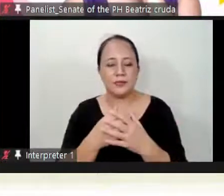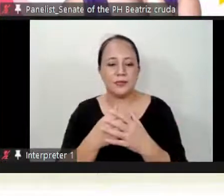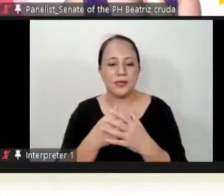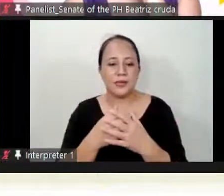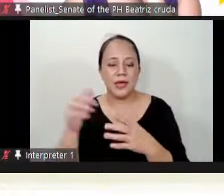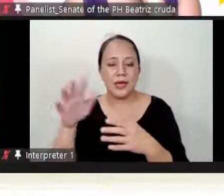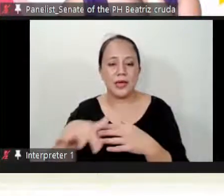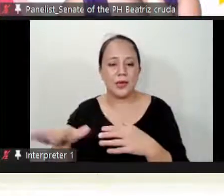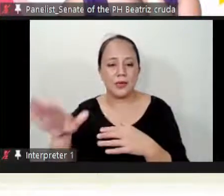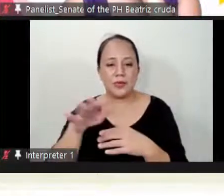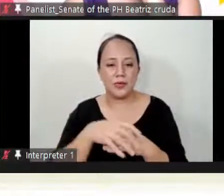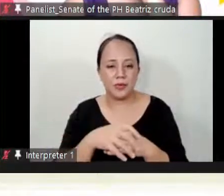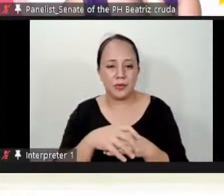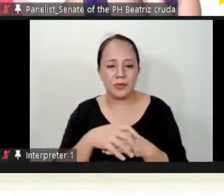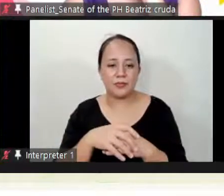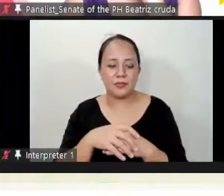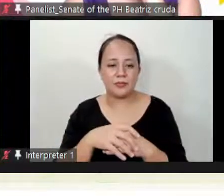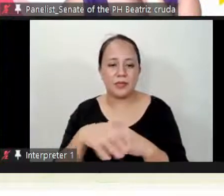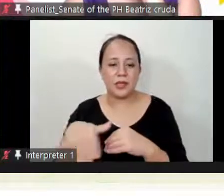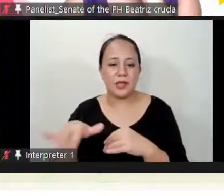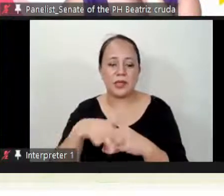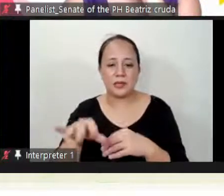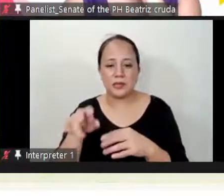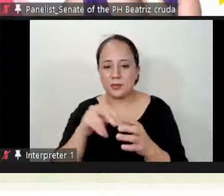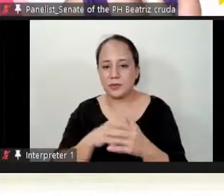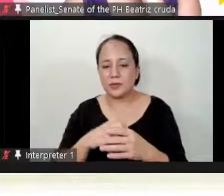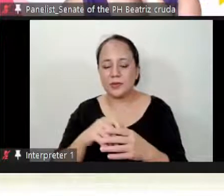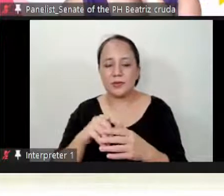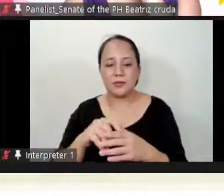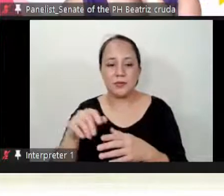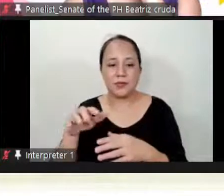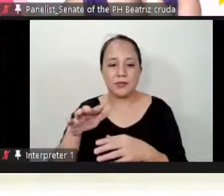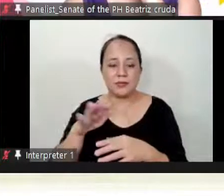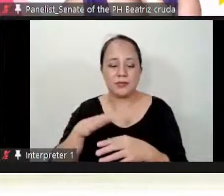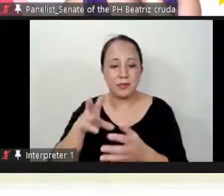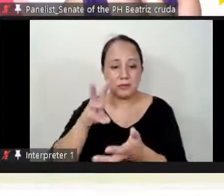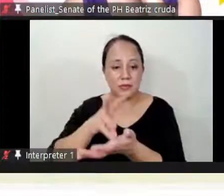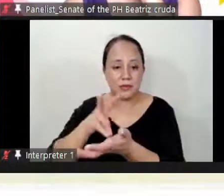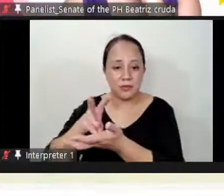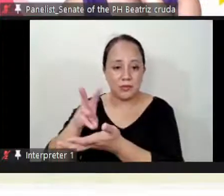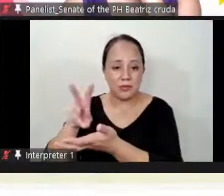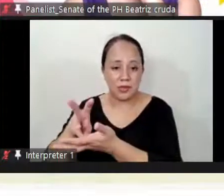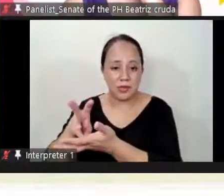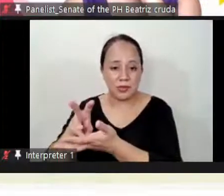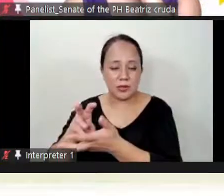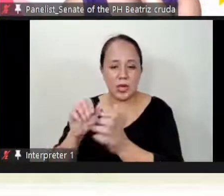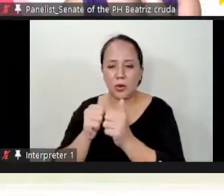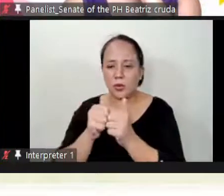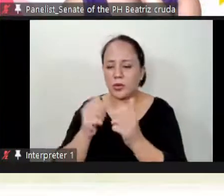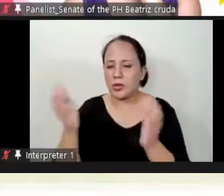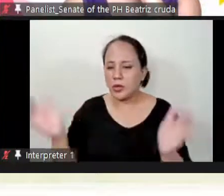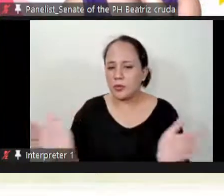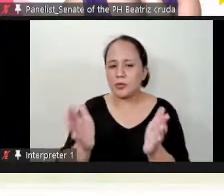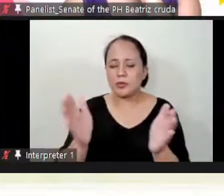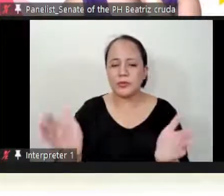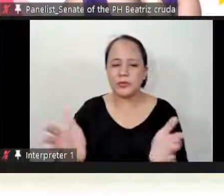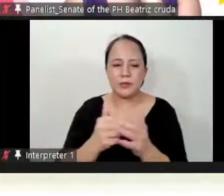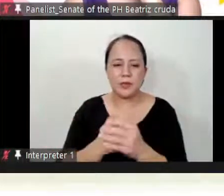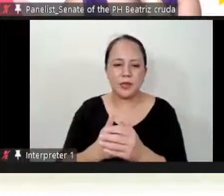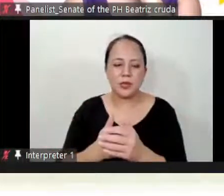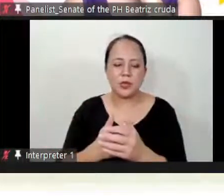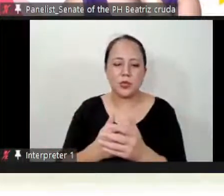na especially in the municipal levels. So how do we entice them